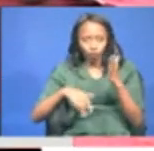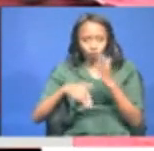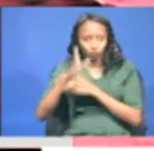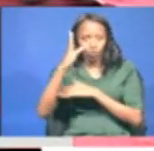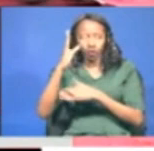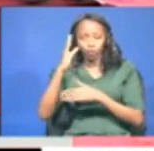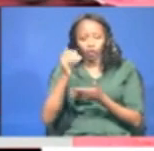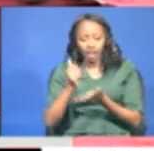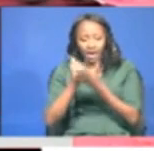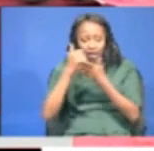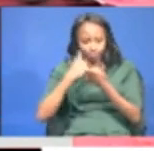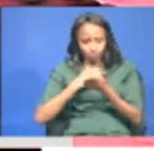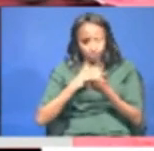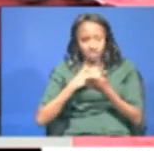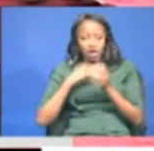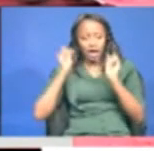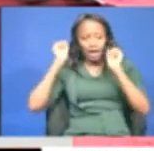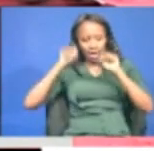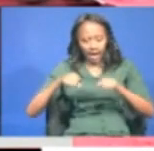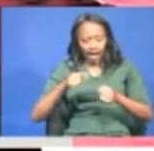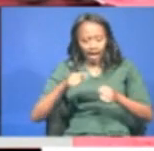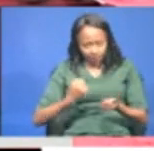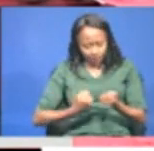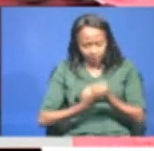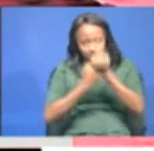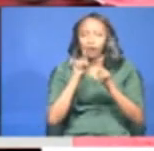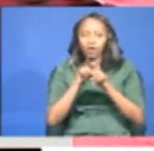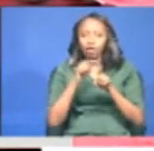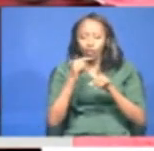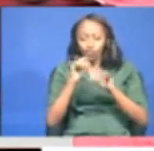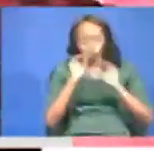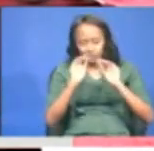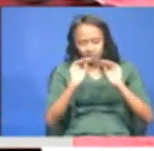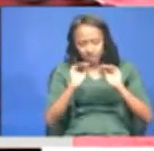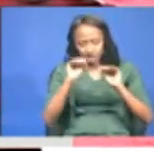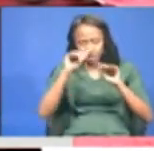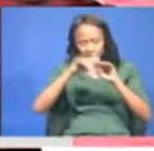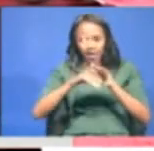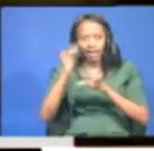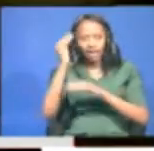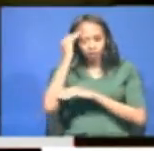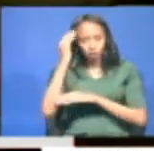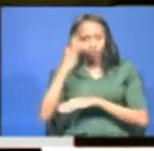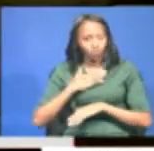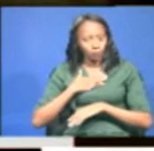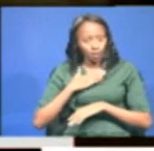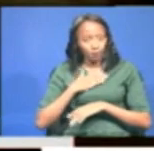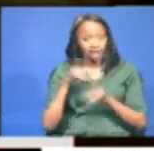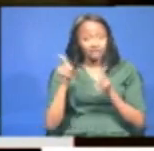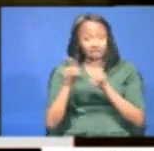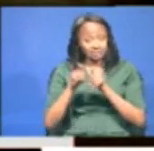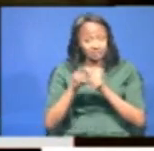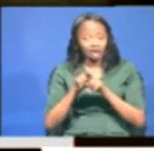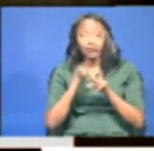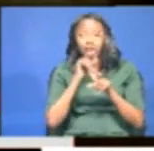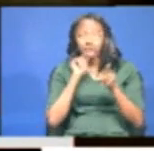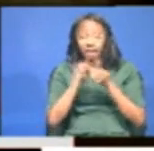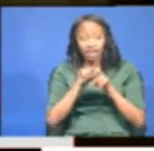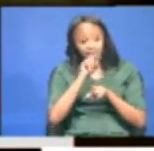through, I'll do it as a way of appreciation. My late brother was also the head of our family, the Kirigo